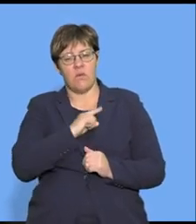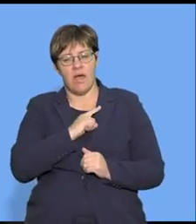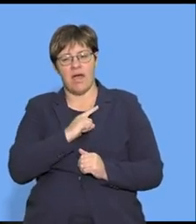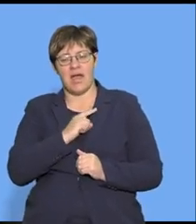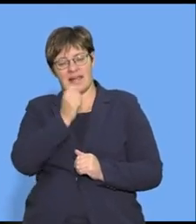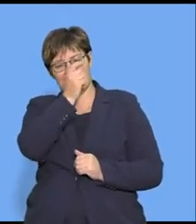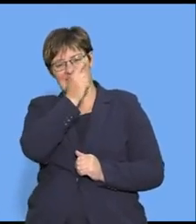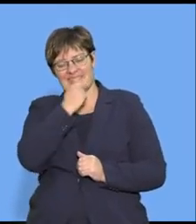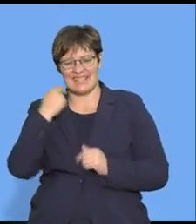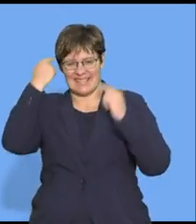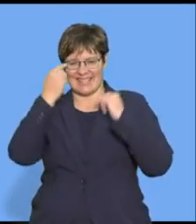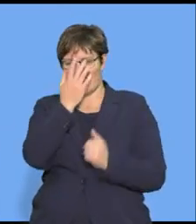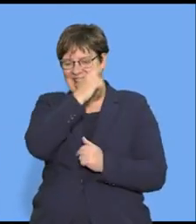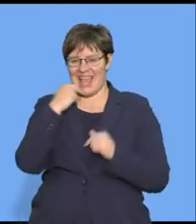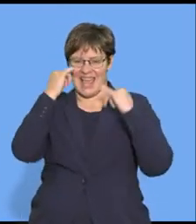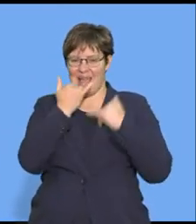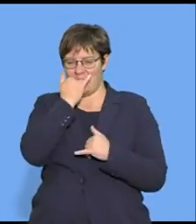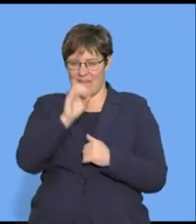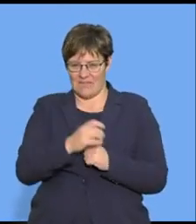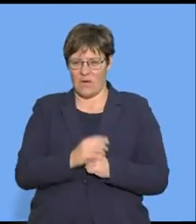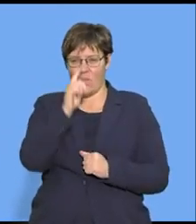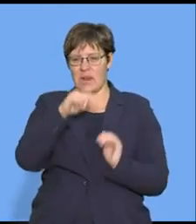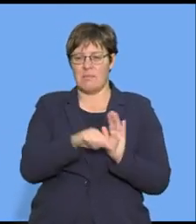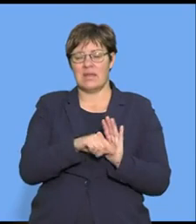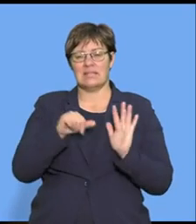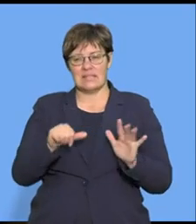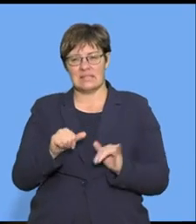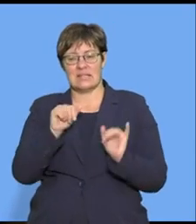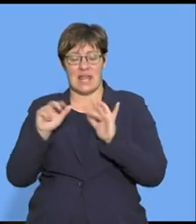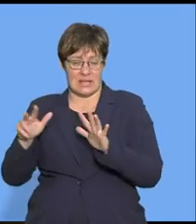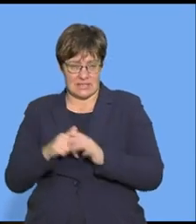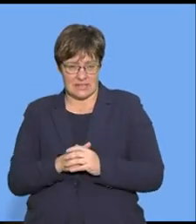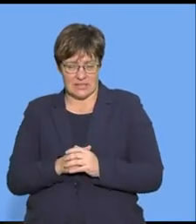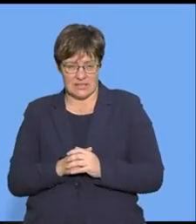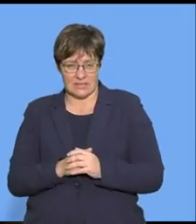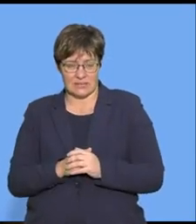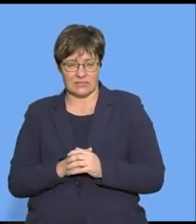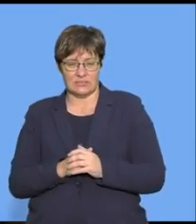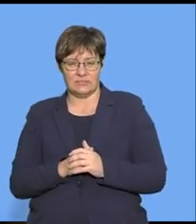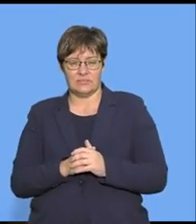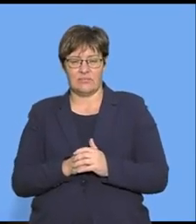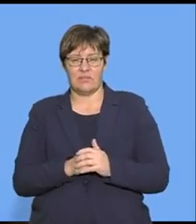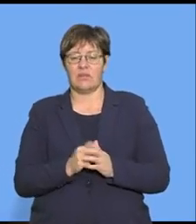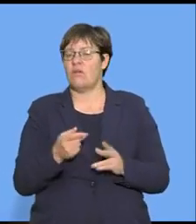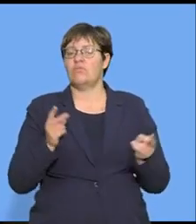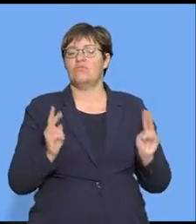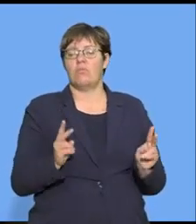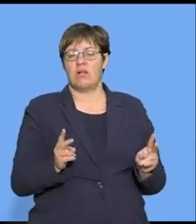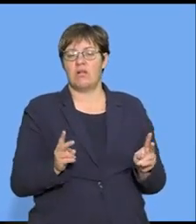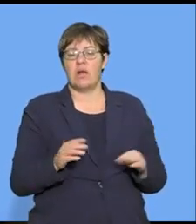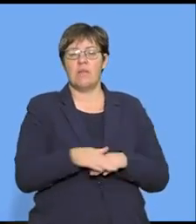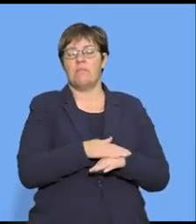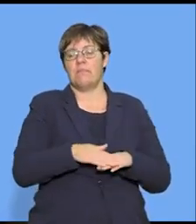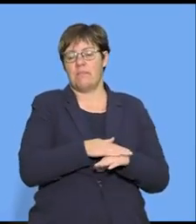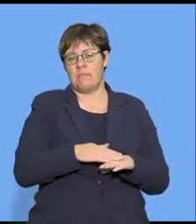1 minus 6 and then 8. So this is a happy face, as you can see. This is normally the minimum value, right?